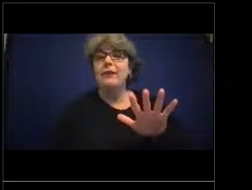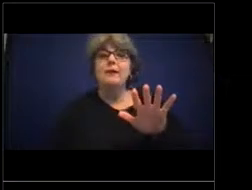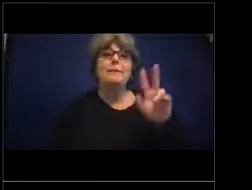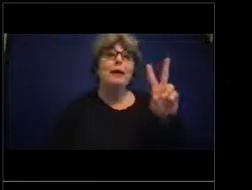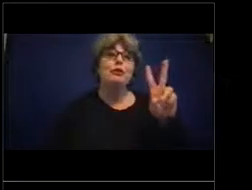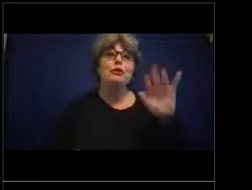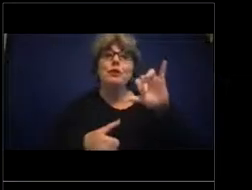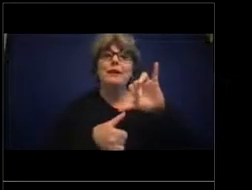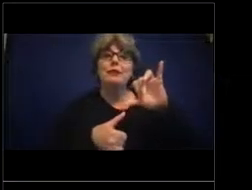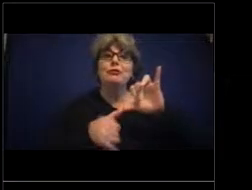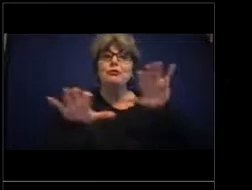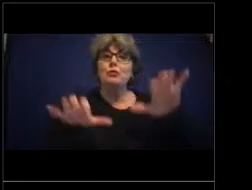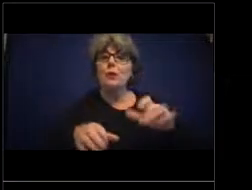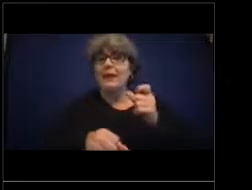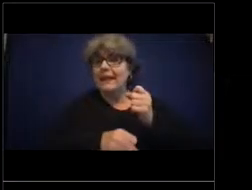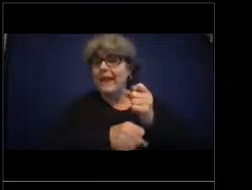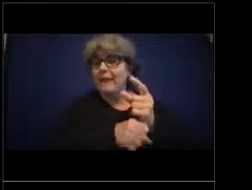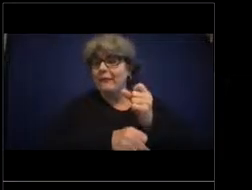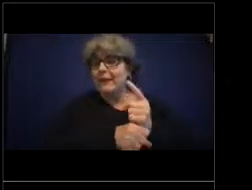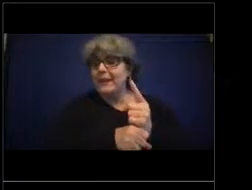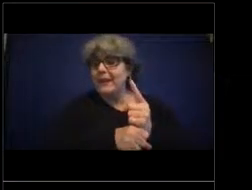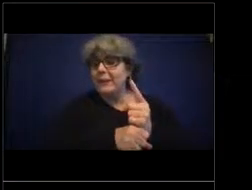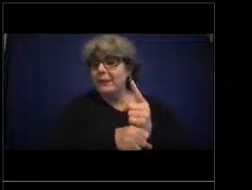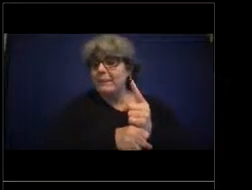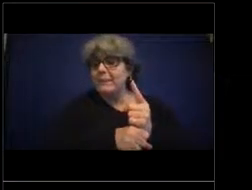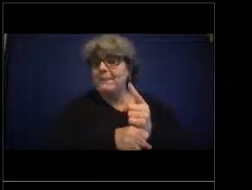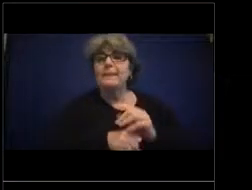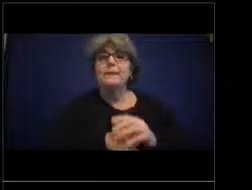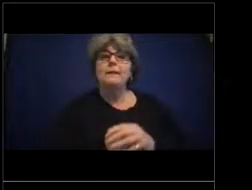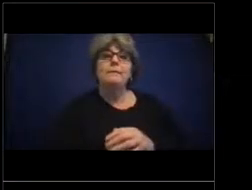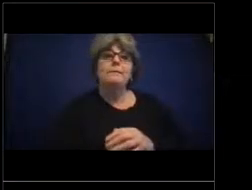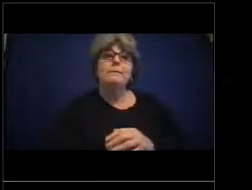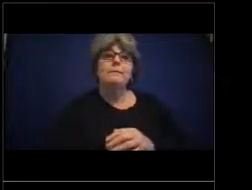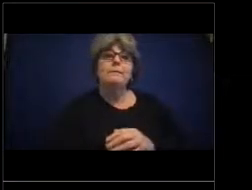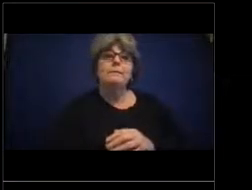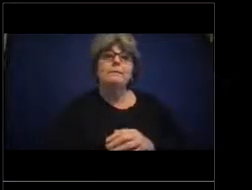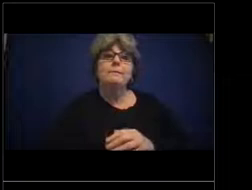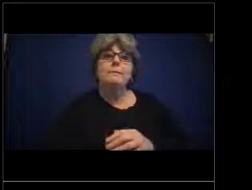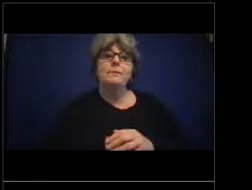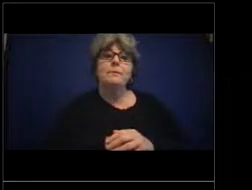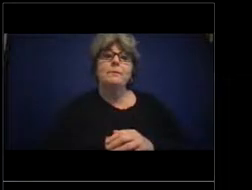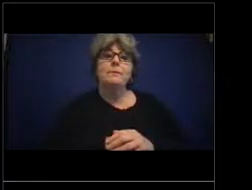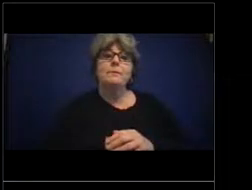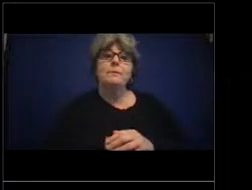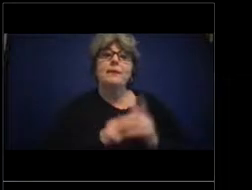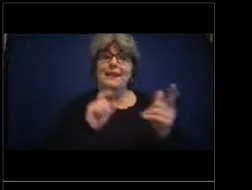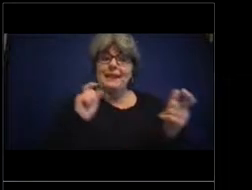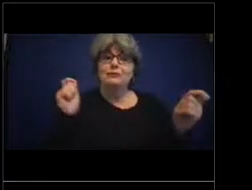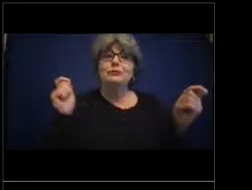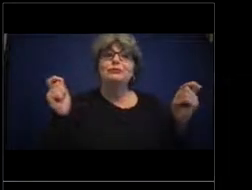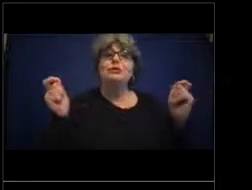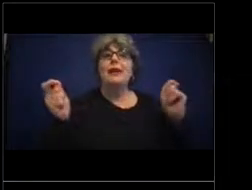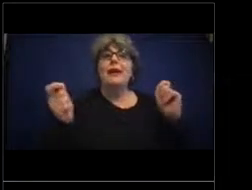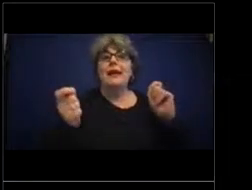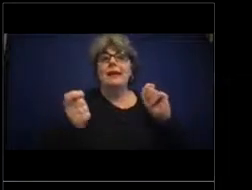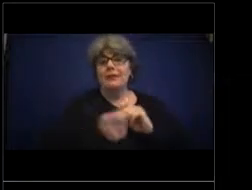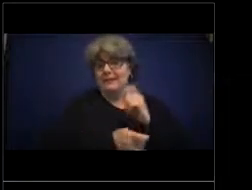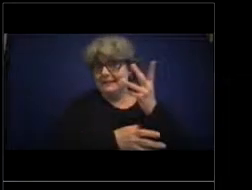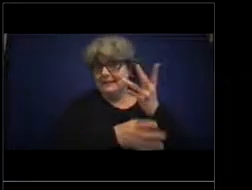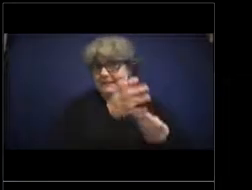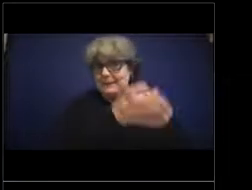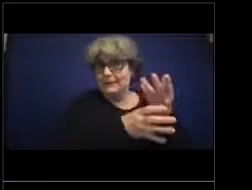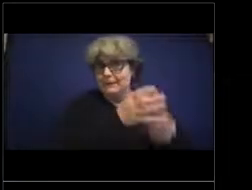of rain a year. And there is a big lake that's there right now, the Salton Sea, but it is changing. It is disappearing as there's less